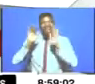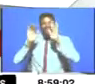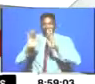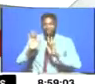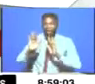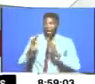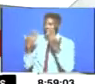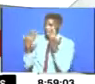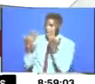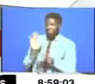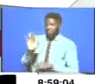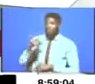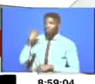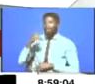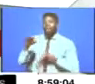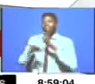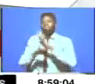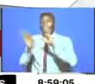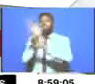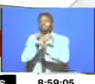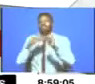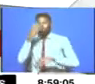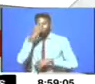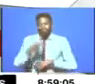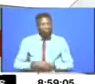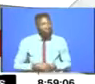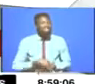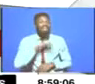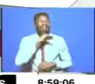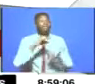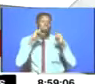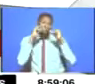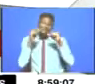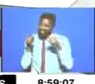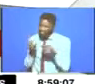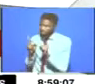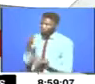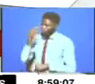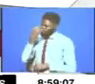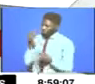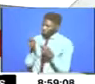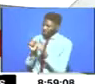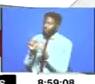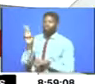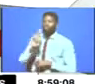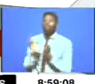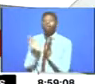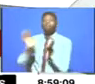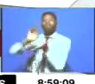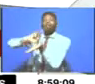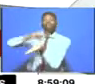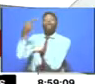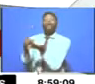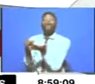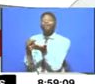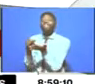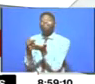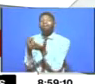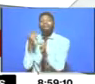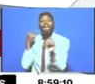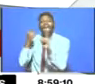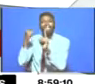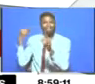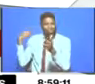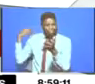William Ruto. Raila has instead claimed that William Ruto may be the one using public resources to sustain the lengthy campaign he's